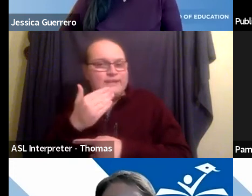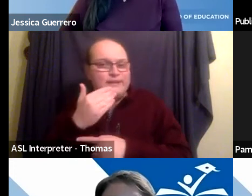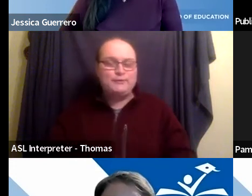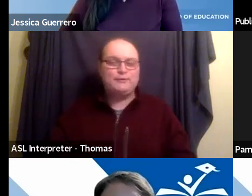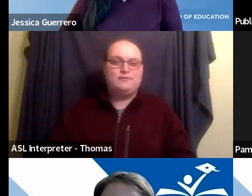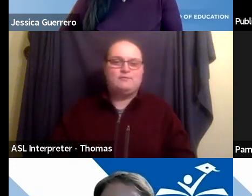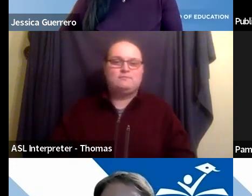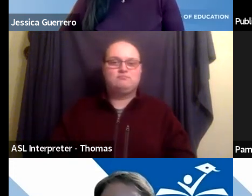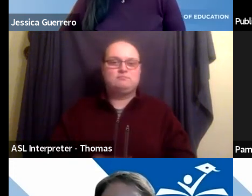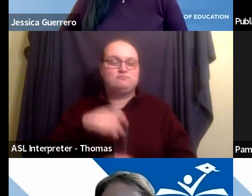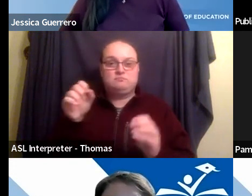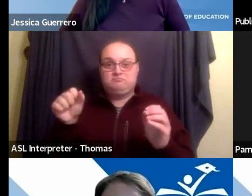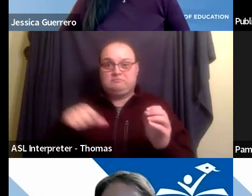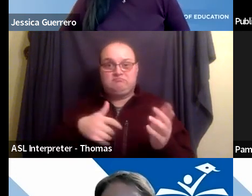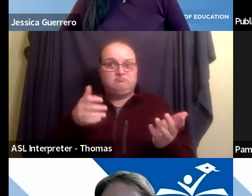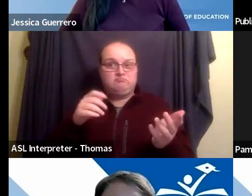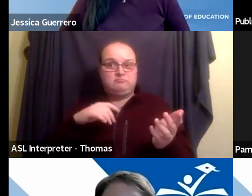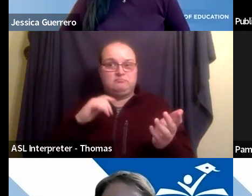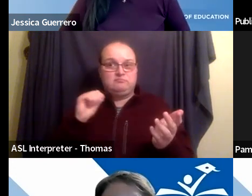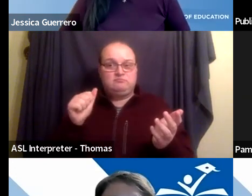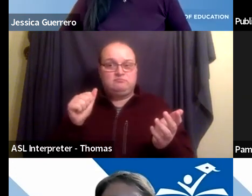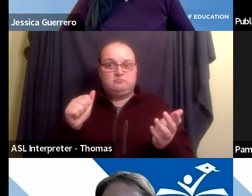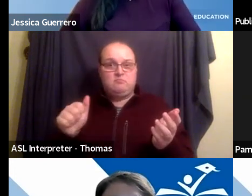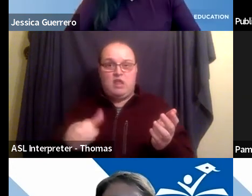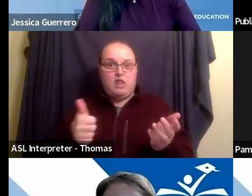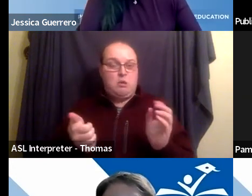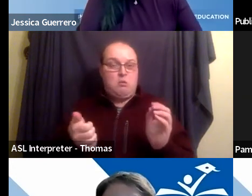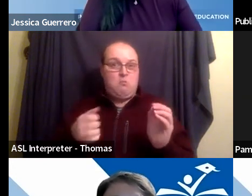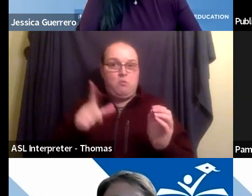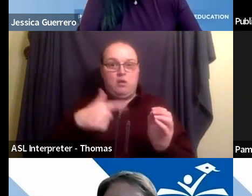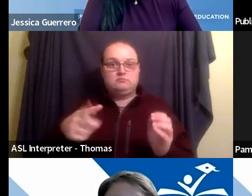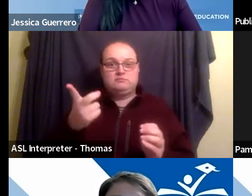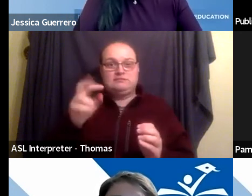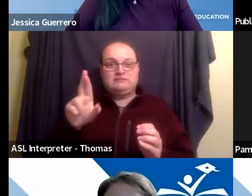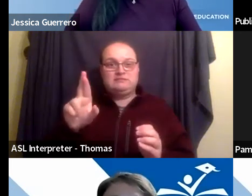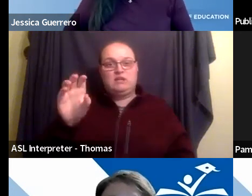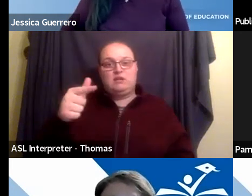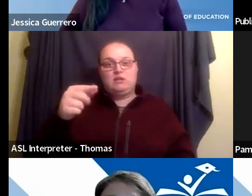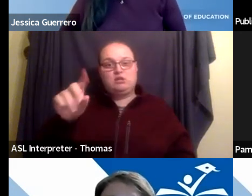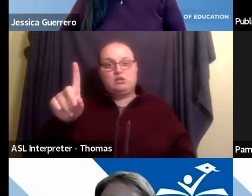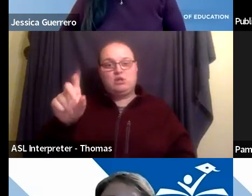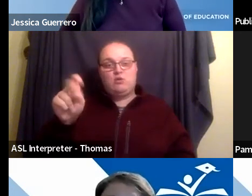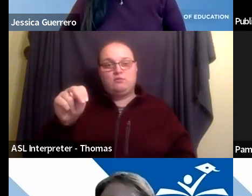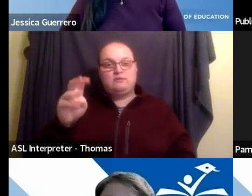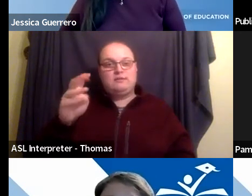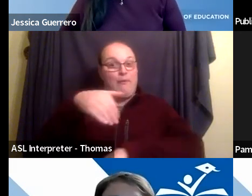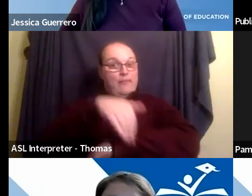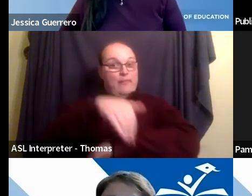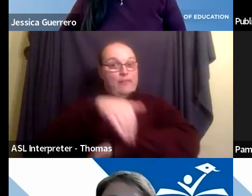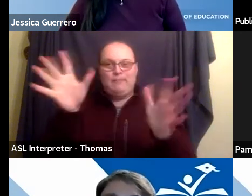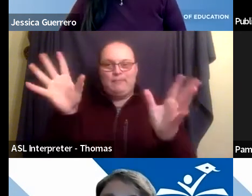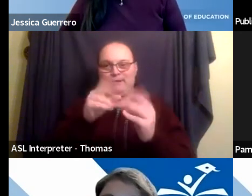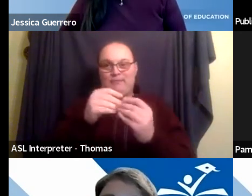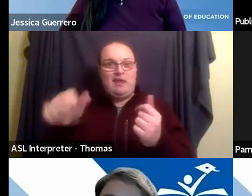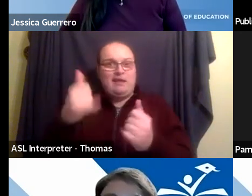If there is no one else present, Dr. Golson, I'd like to call this evening complete. Do you have any comments